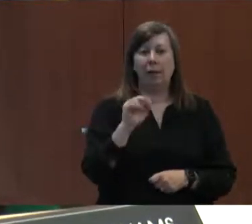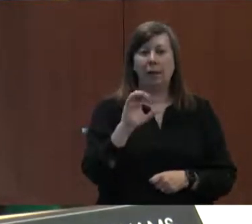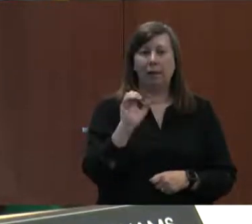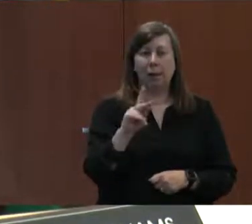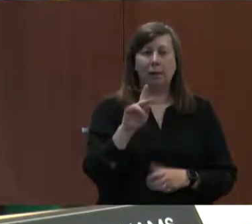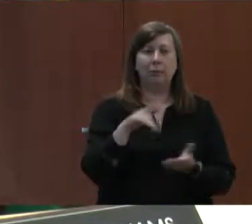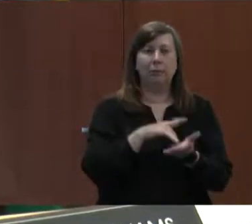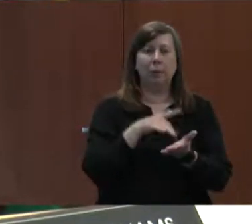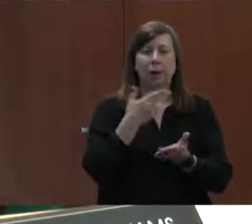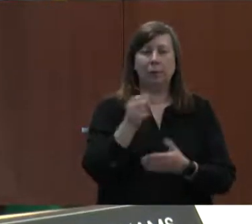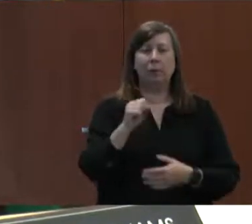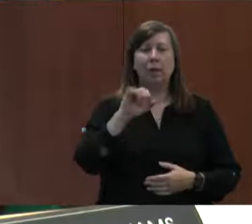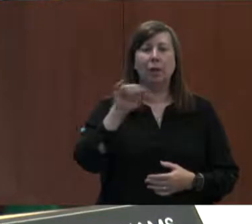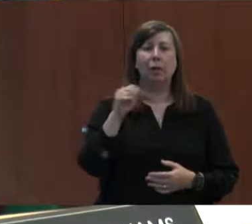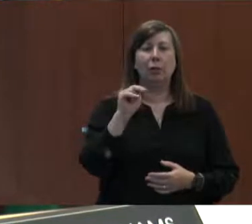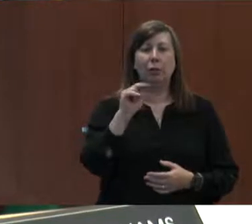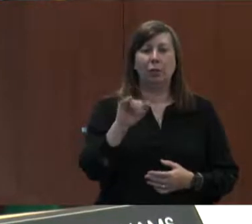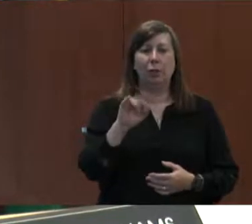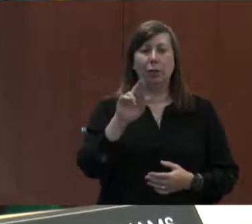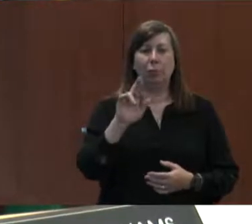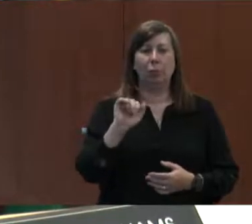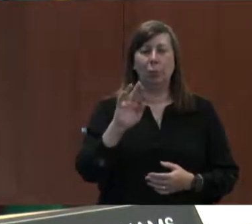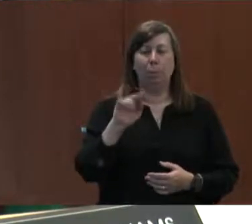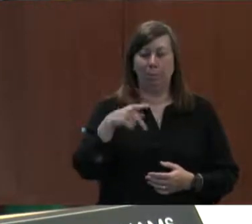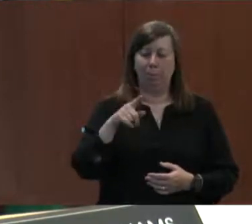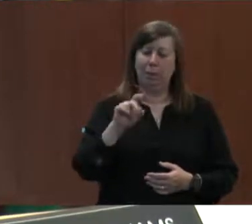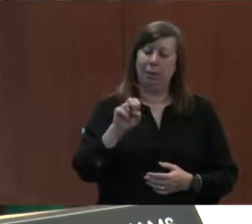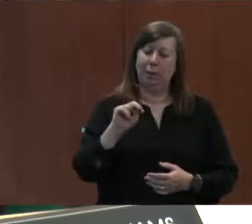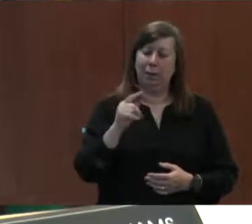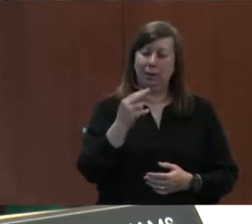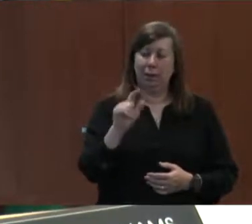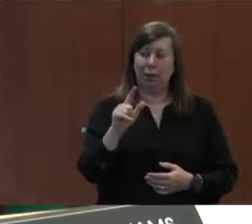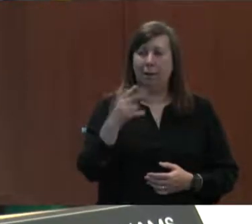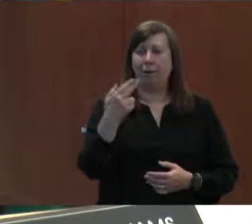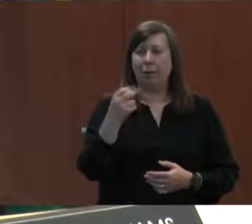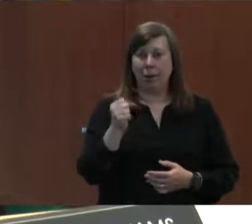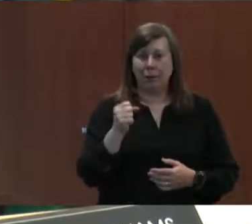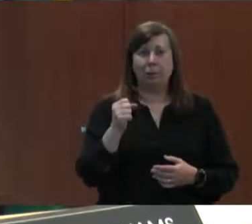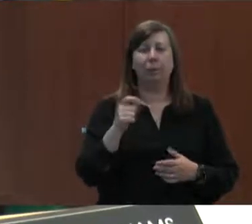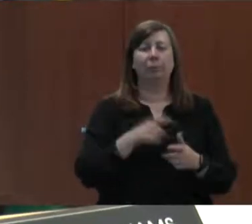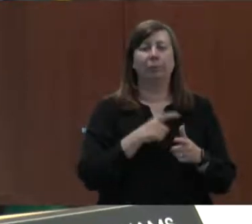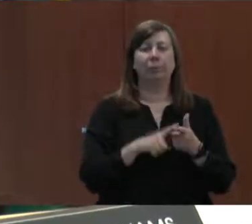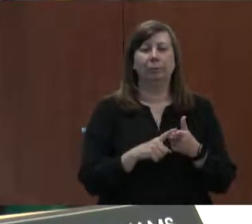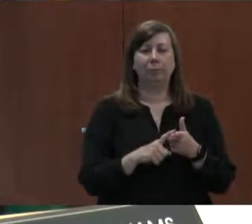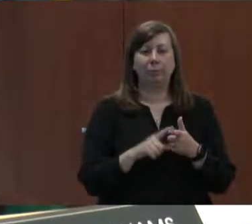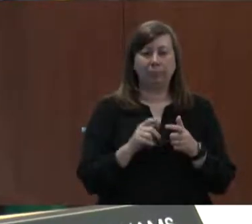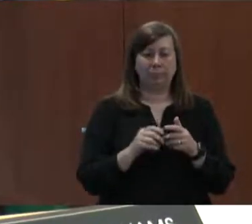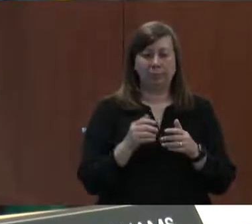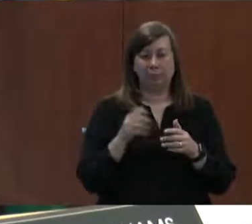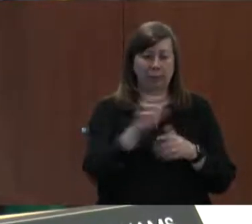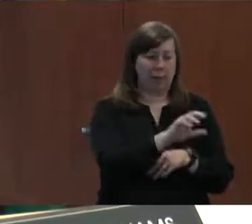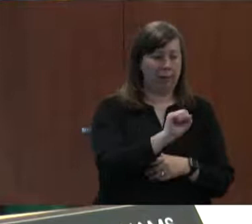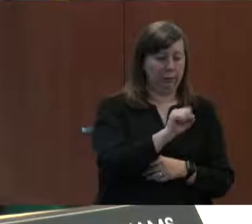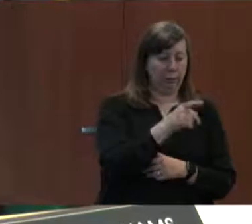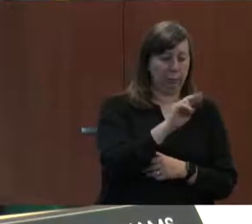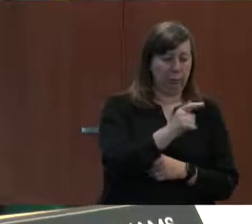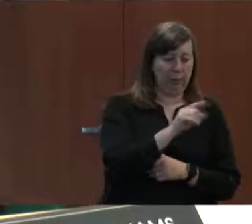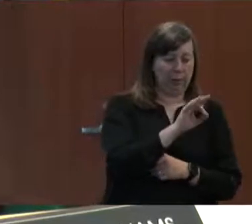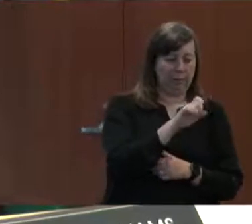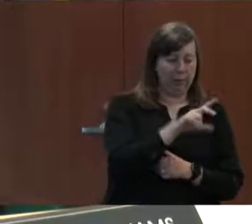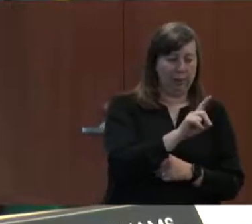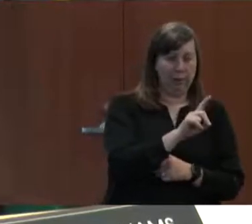Senior High School, Jenny Rubenthal will be the principal at Hancock Middle Senior High School. And following her at Springfield Middle School will